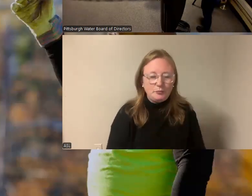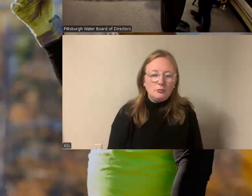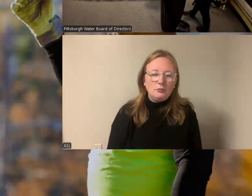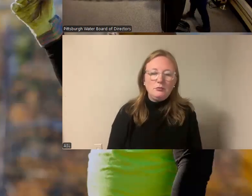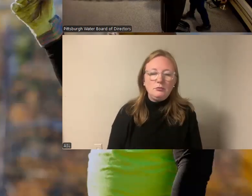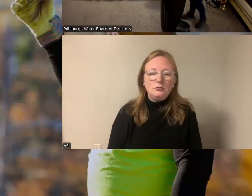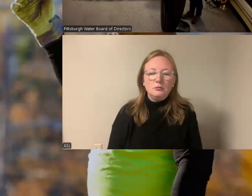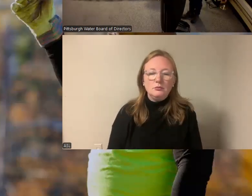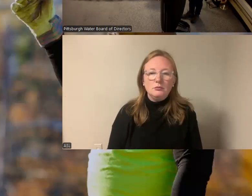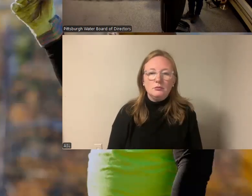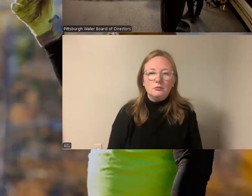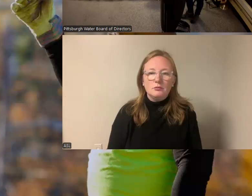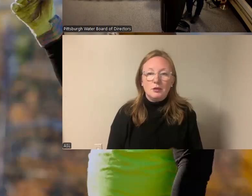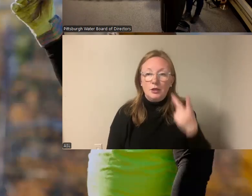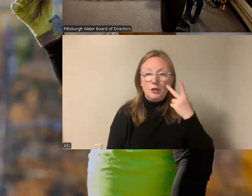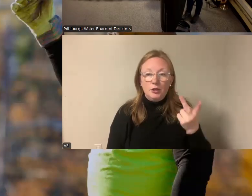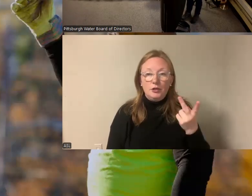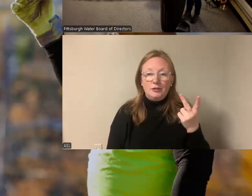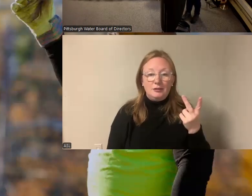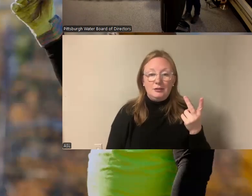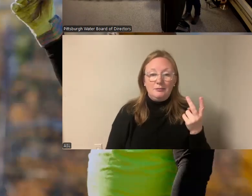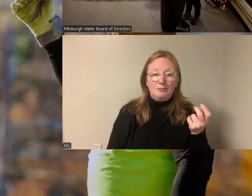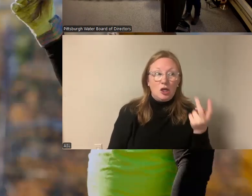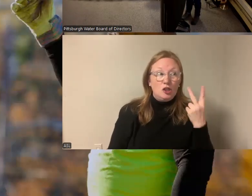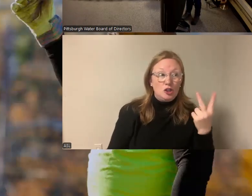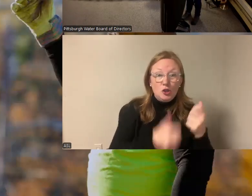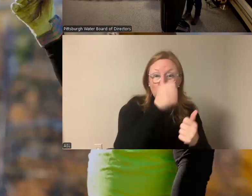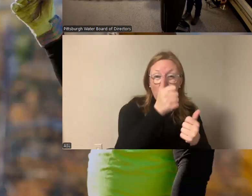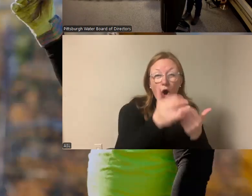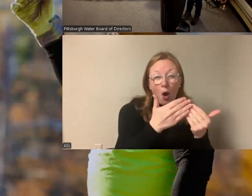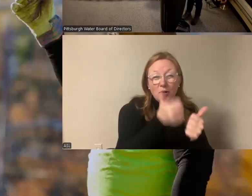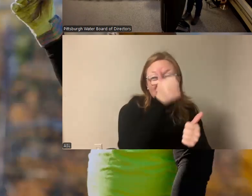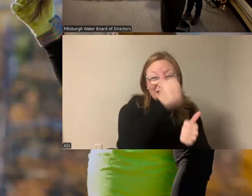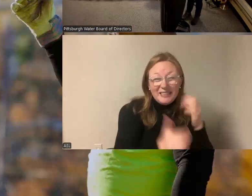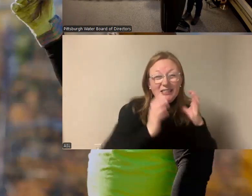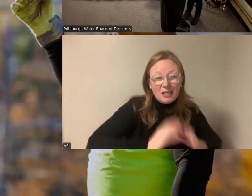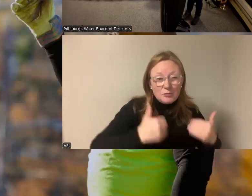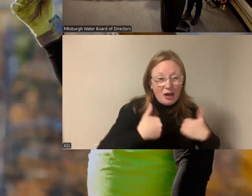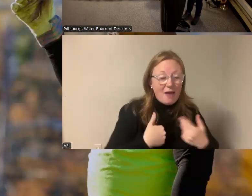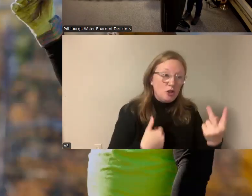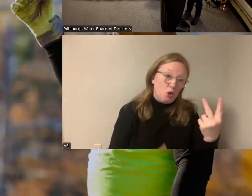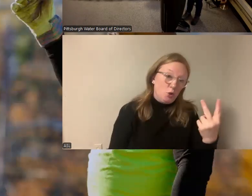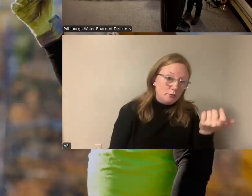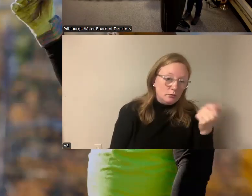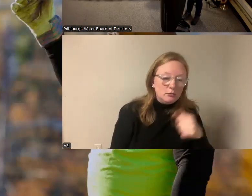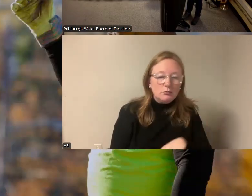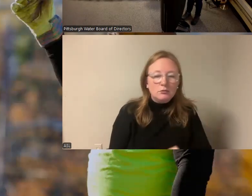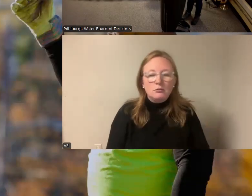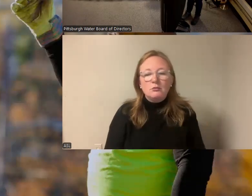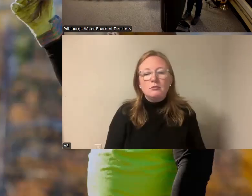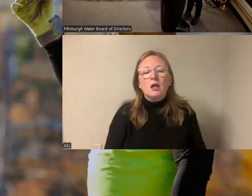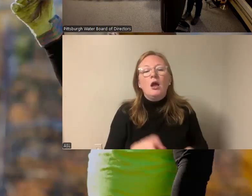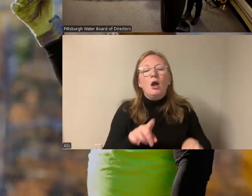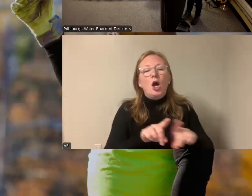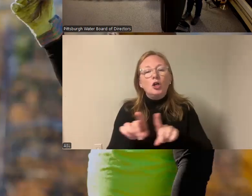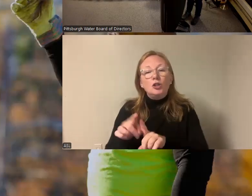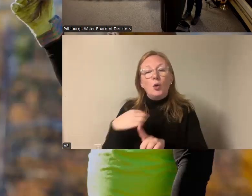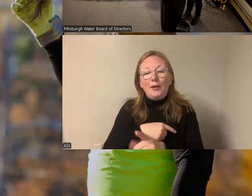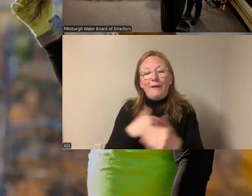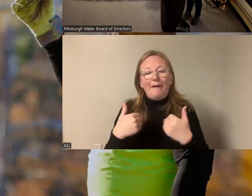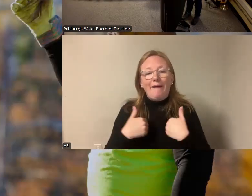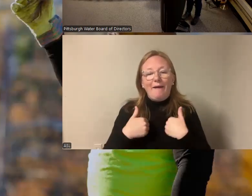So as I said, there's quite a few of those, usually at least 2 of them for every customer that we have. We also, though, operate a number